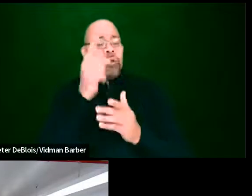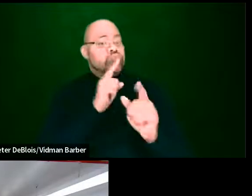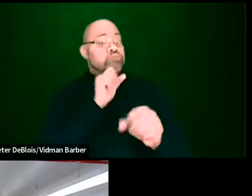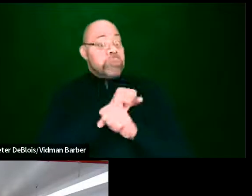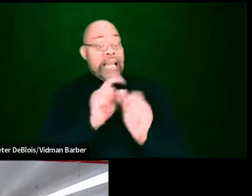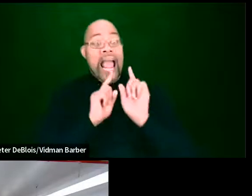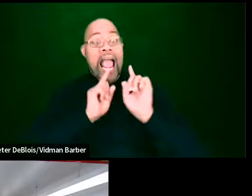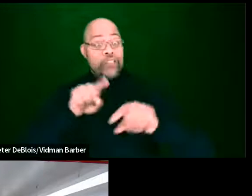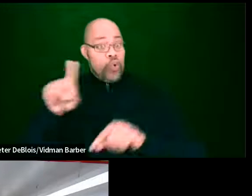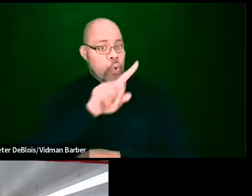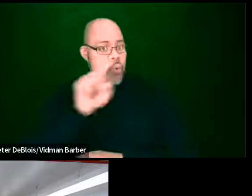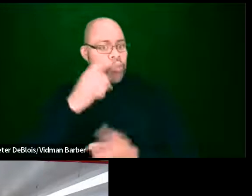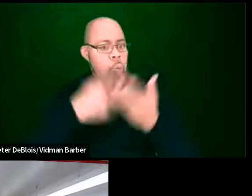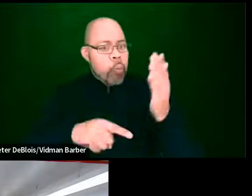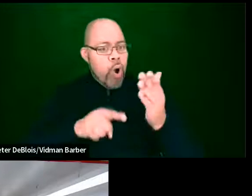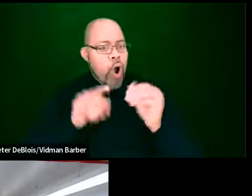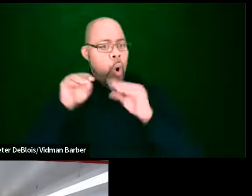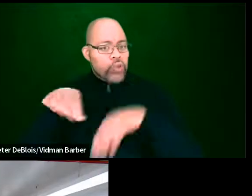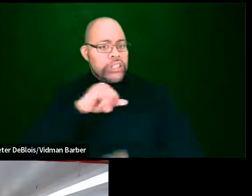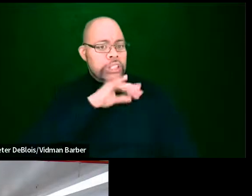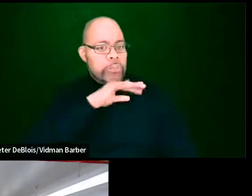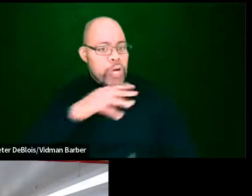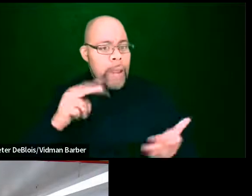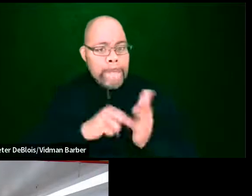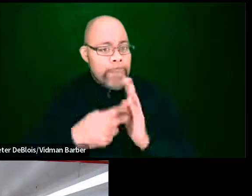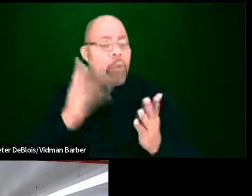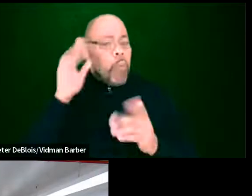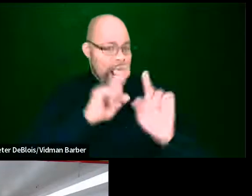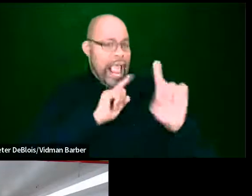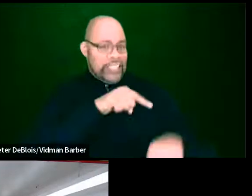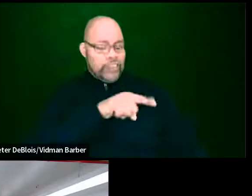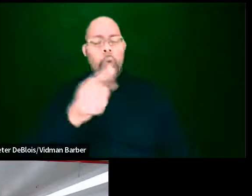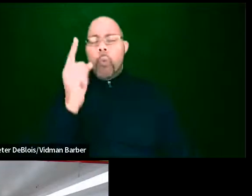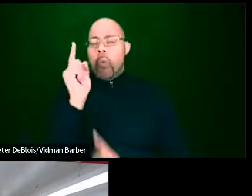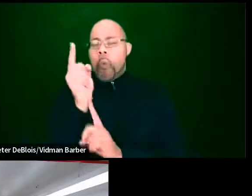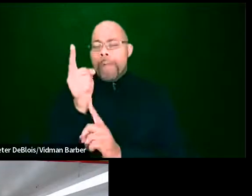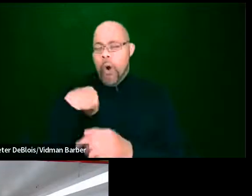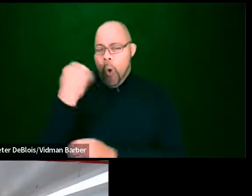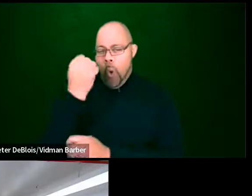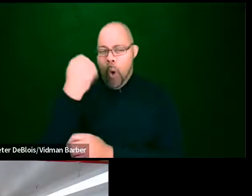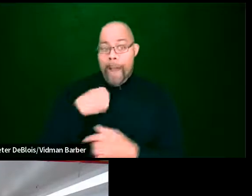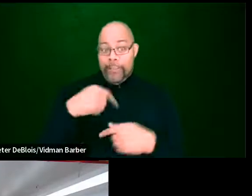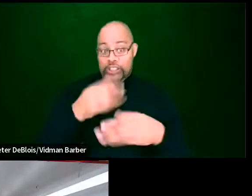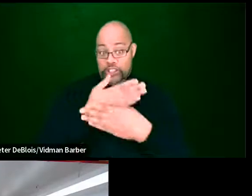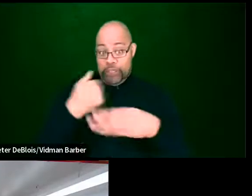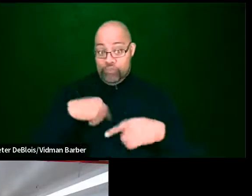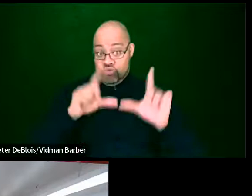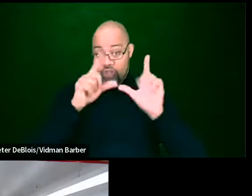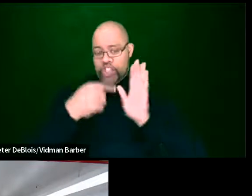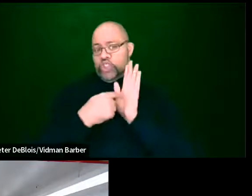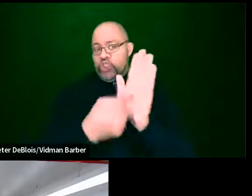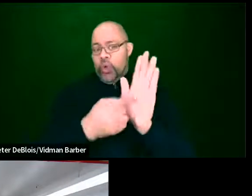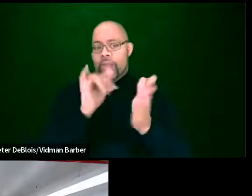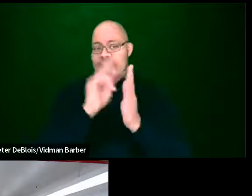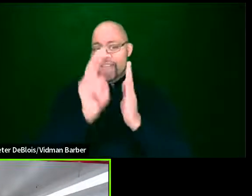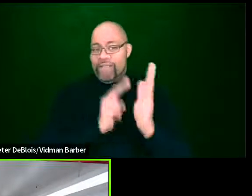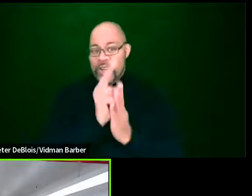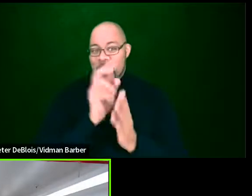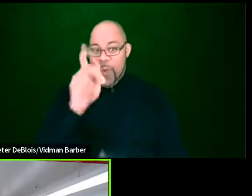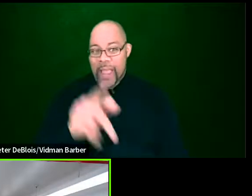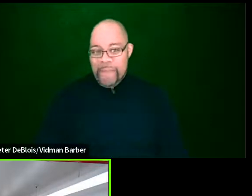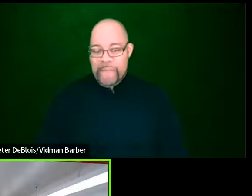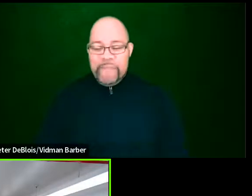the question, what is marine debris? So hold on one second while I get ready to share my screen to show you this video.